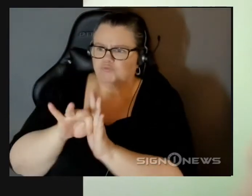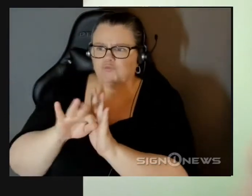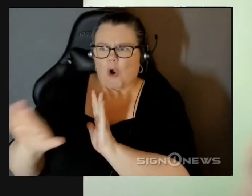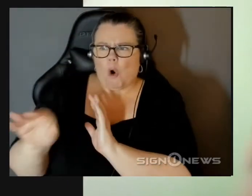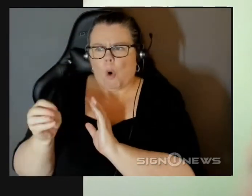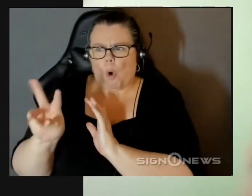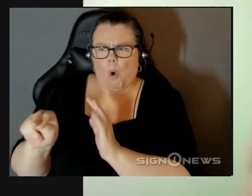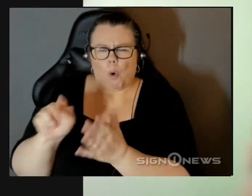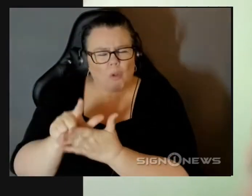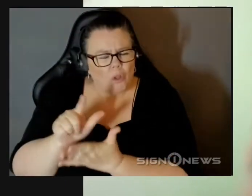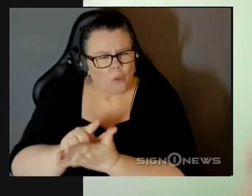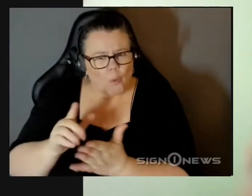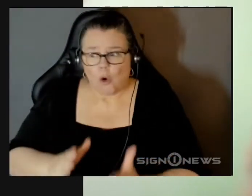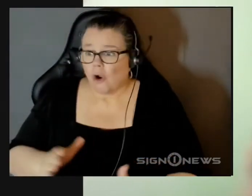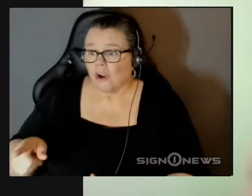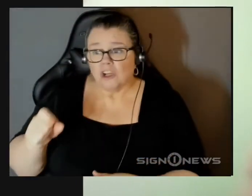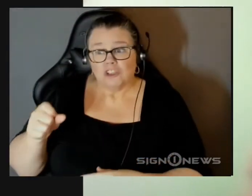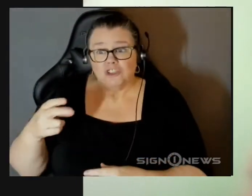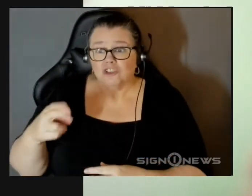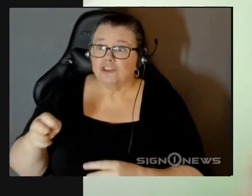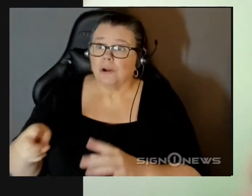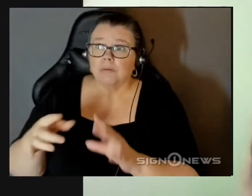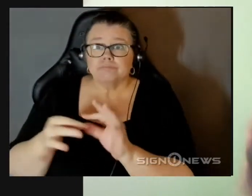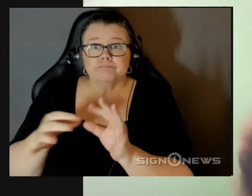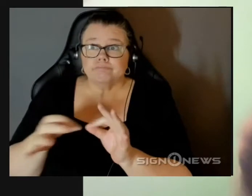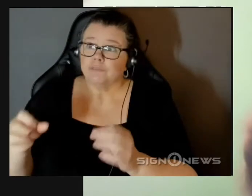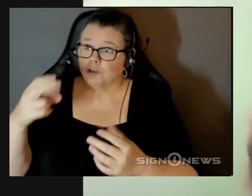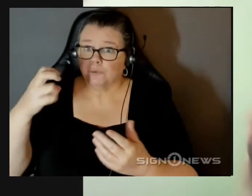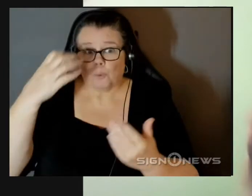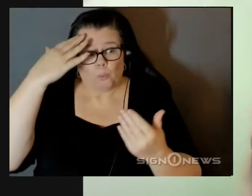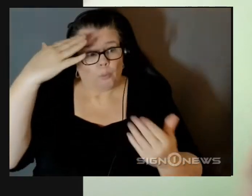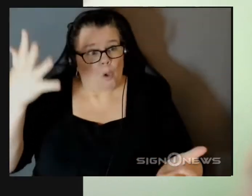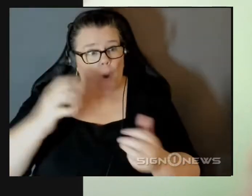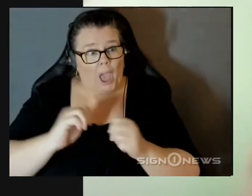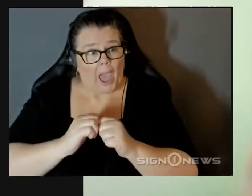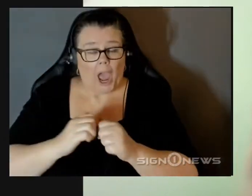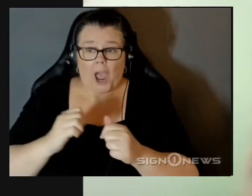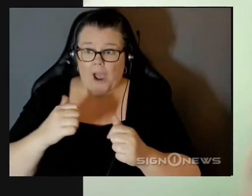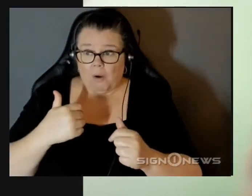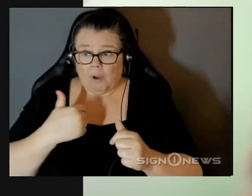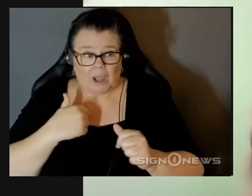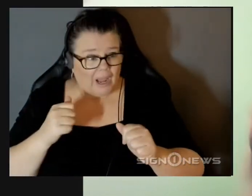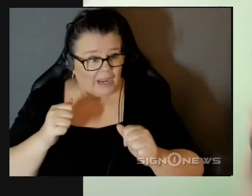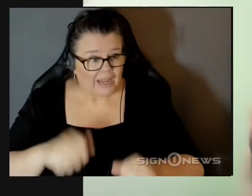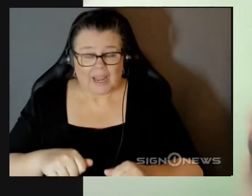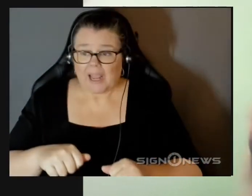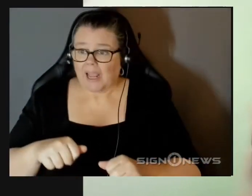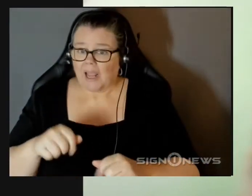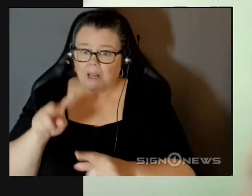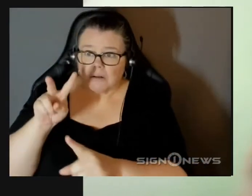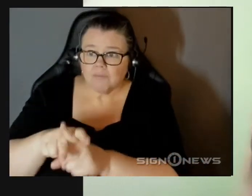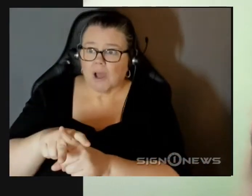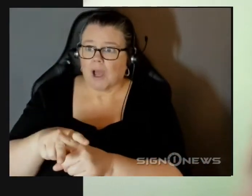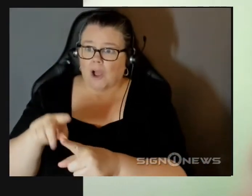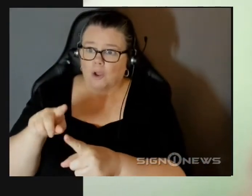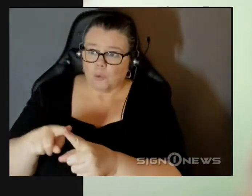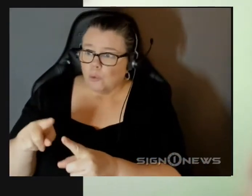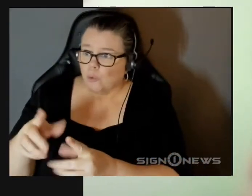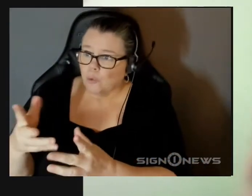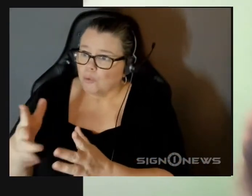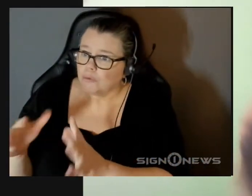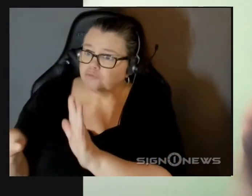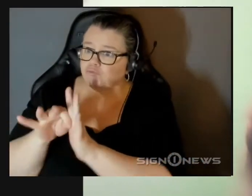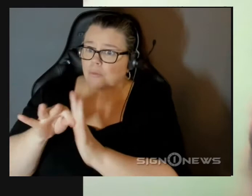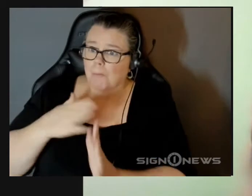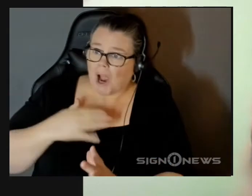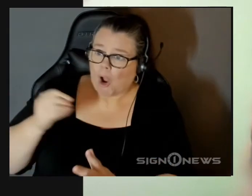to seek that kind of restoration. All of these really speak to the problems within the system of people who are within them, who are